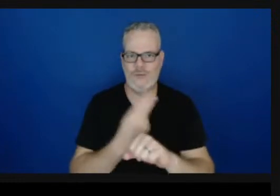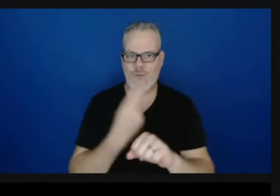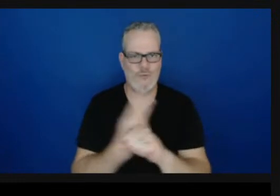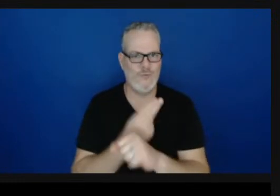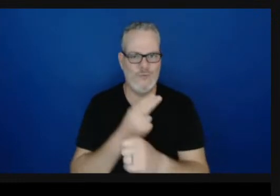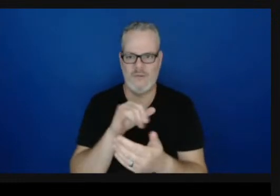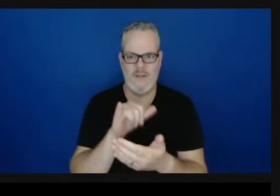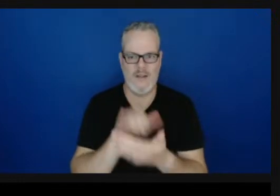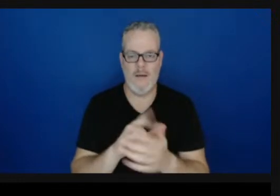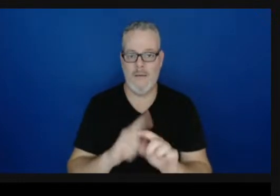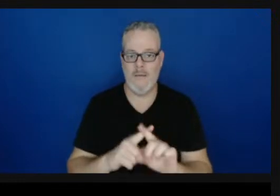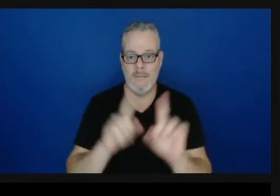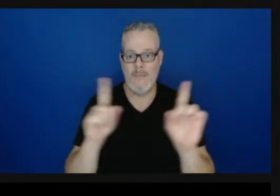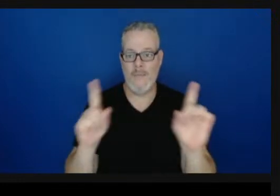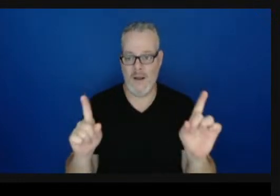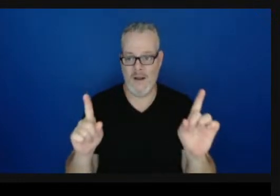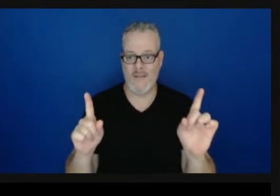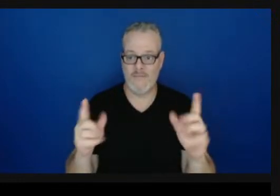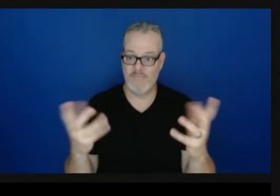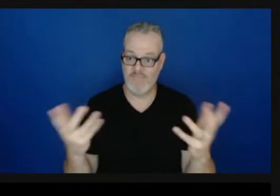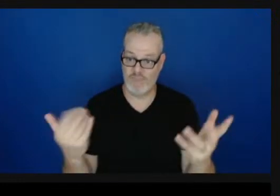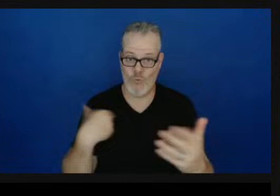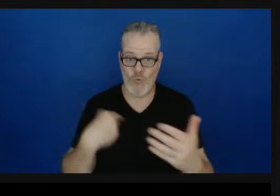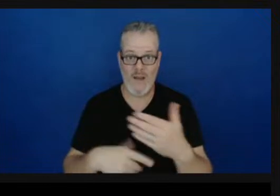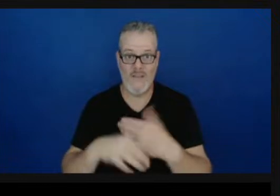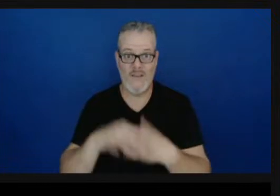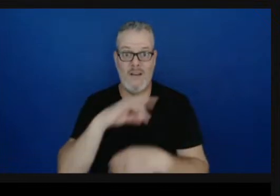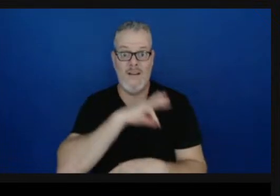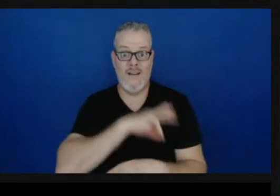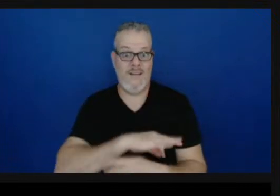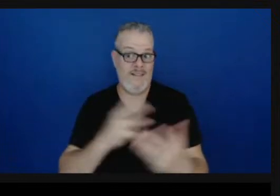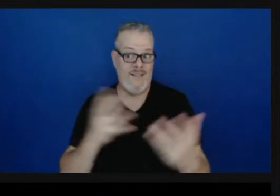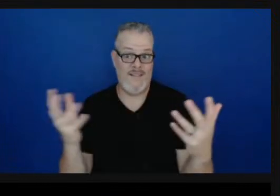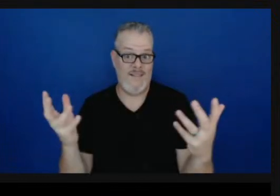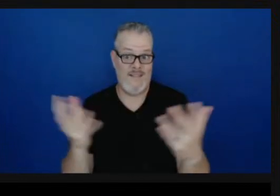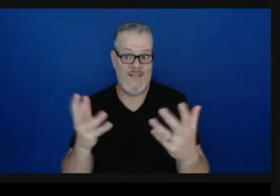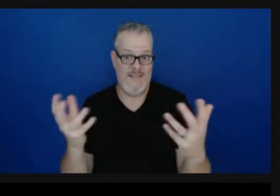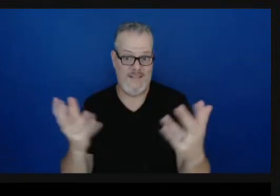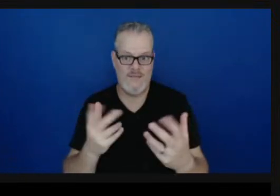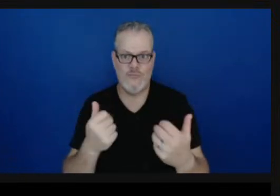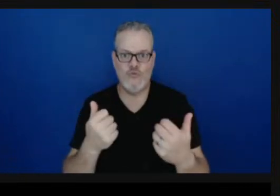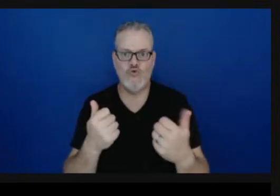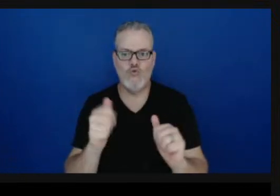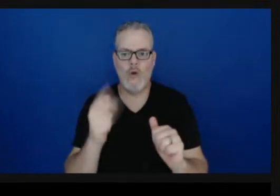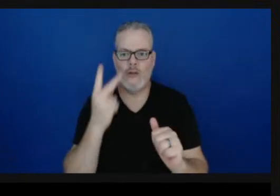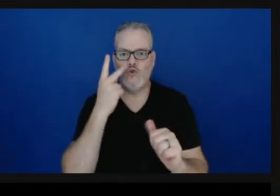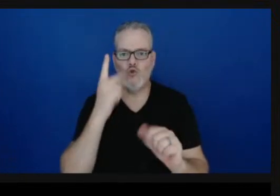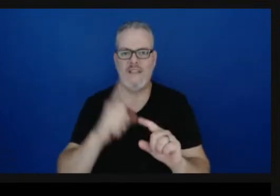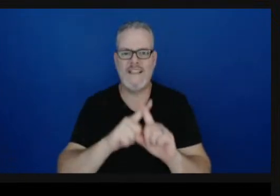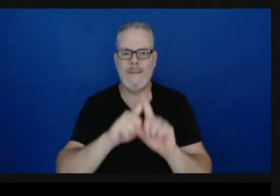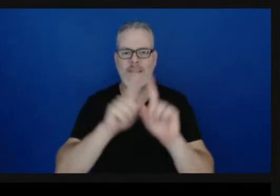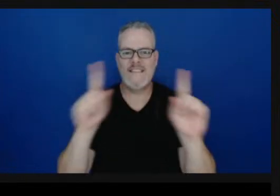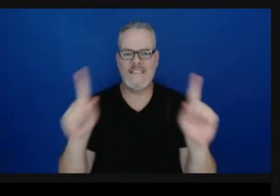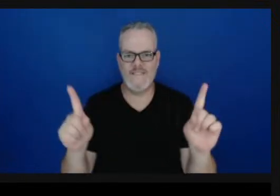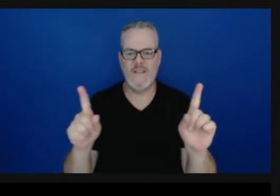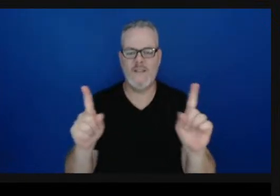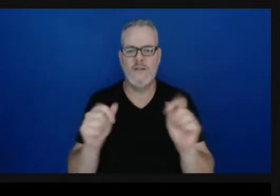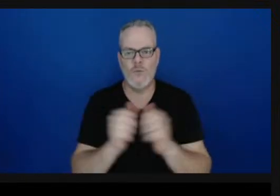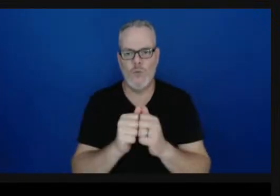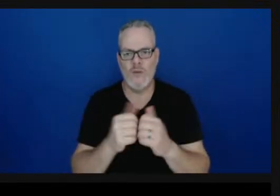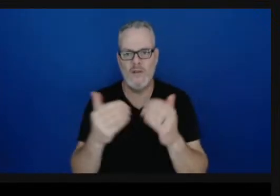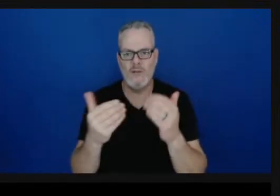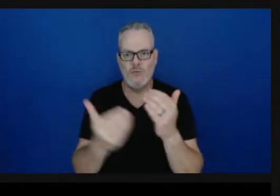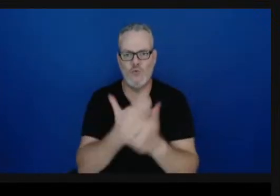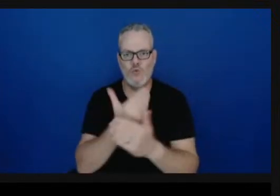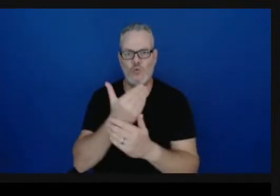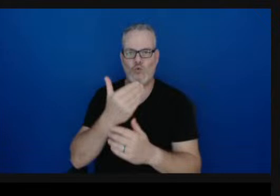However, as a bonus this week, we'll try to jump in to see something a little different. we'll come to the Nevada Geodetic Laboratory